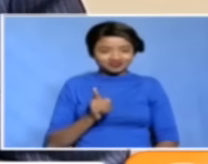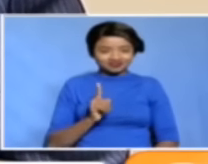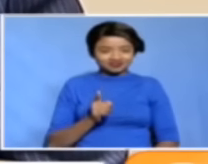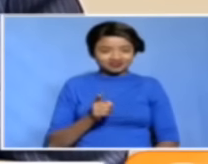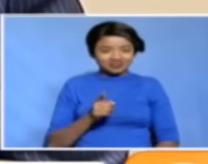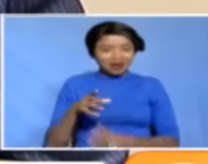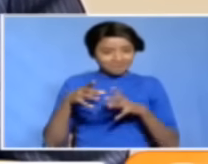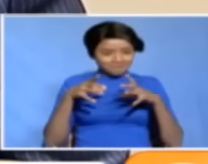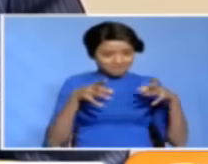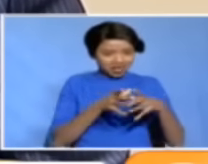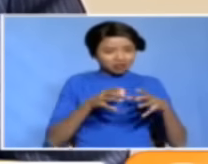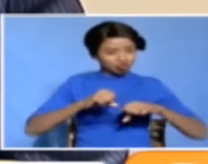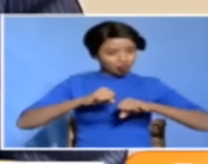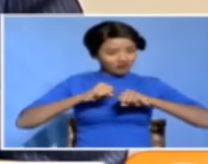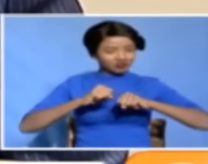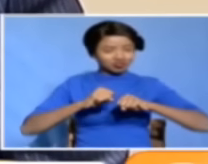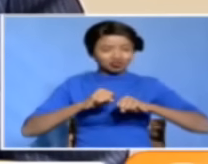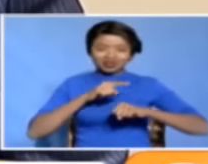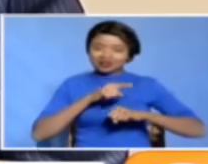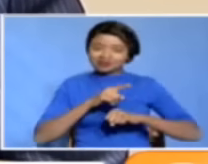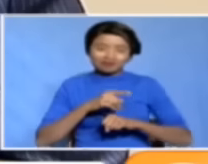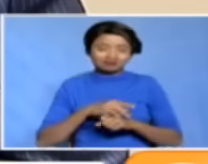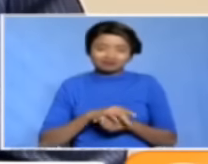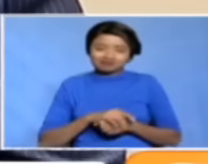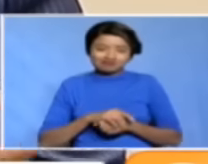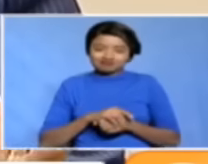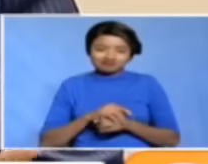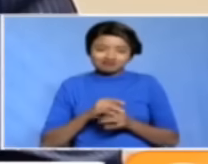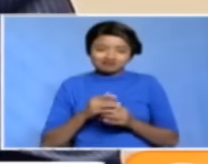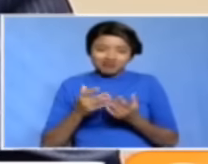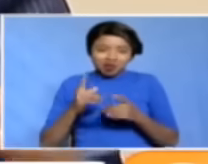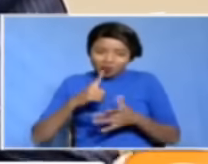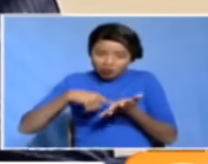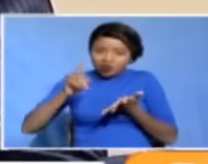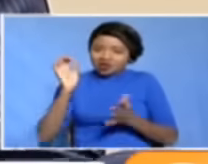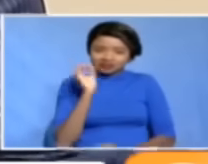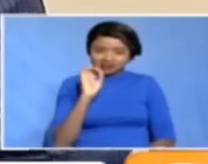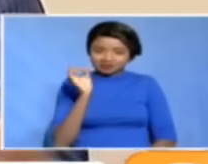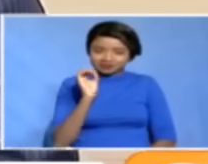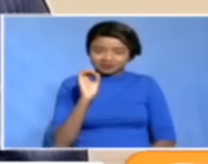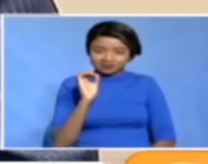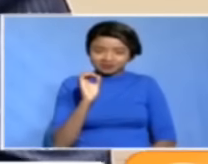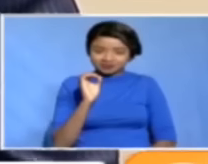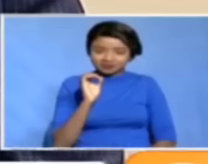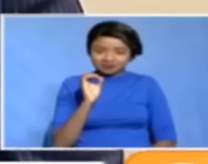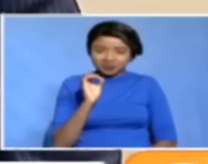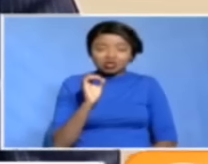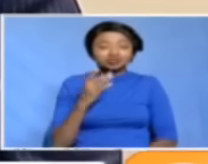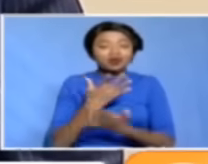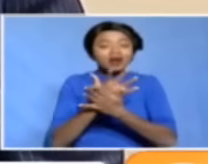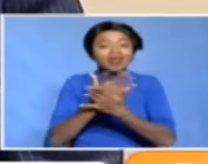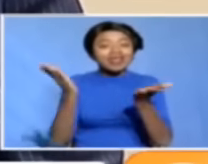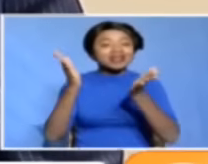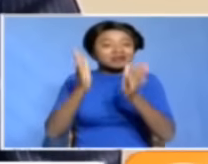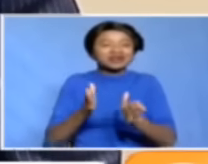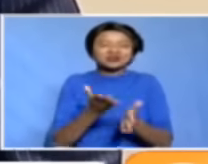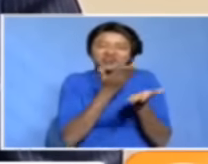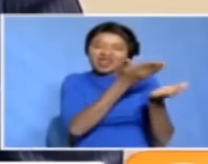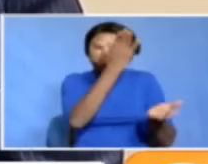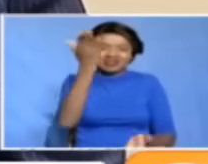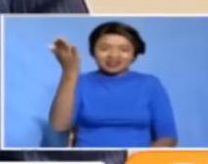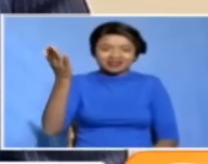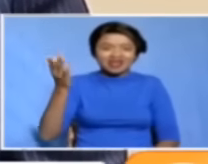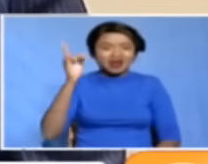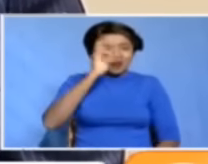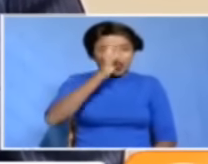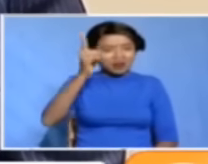party official then is out of order. So any other person, any other Jubilee member in the streets can say, what can say whatever.